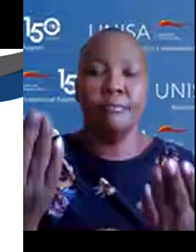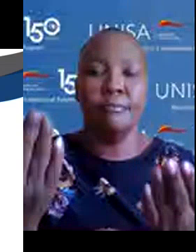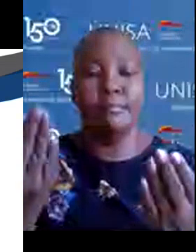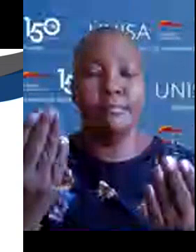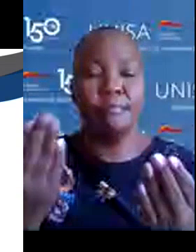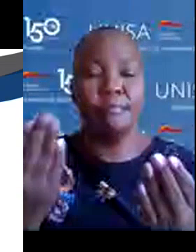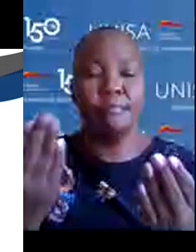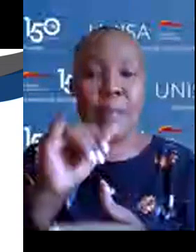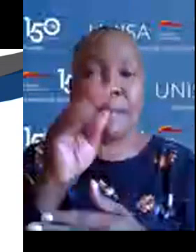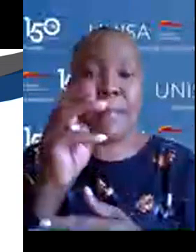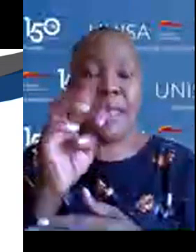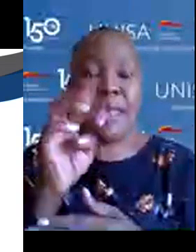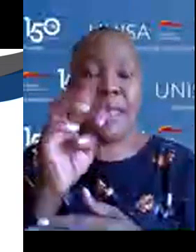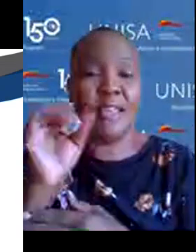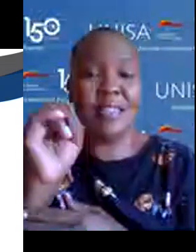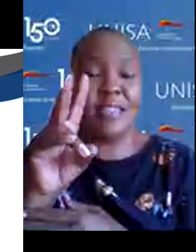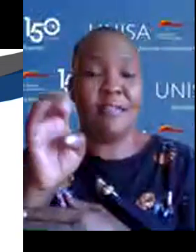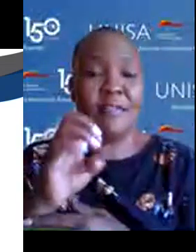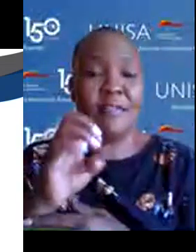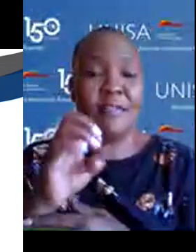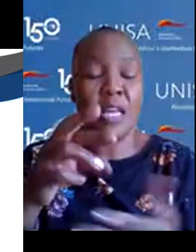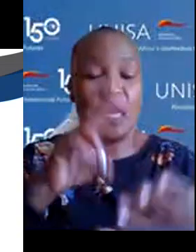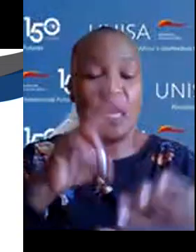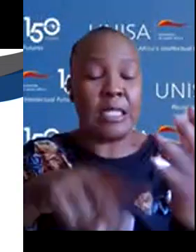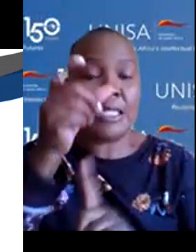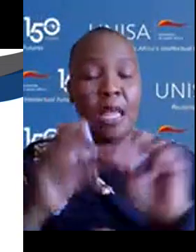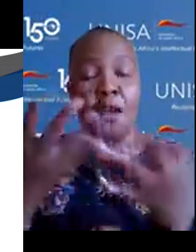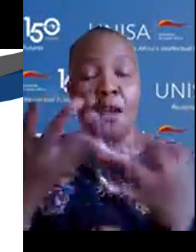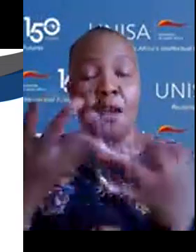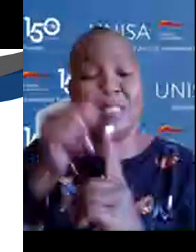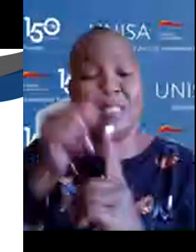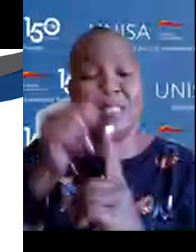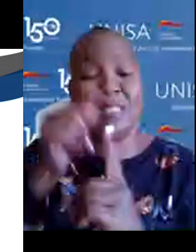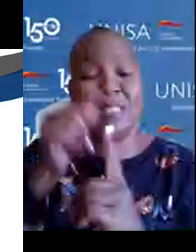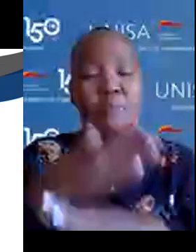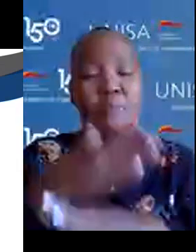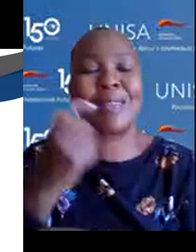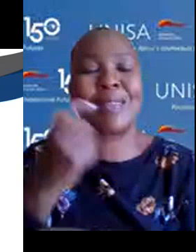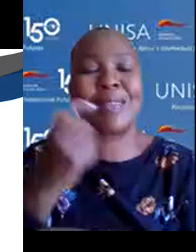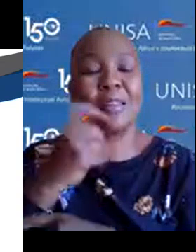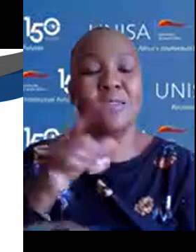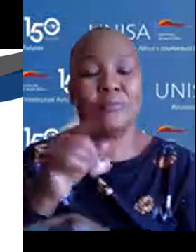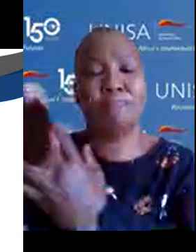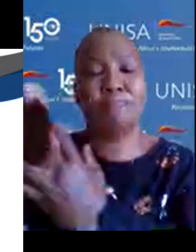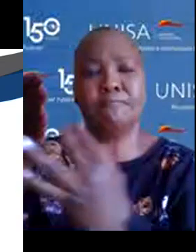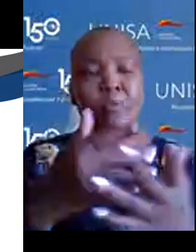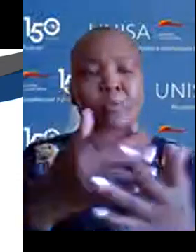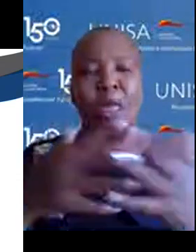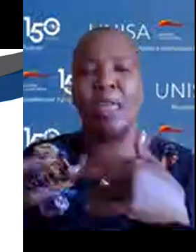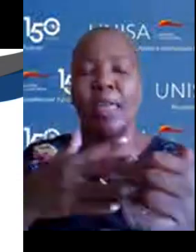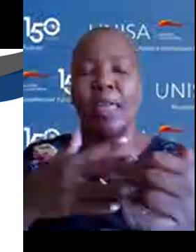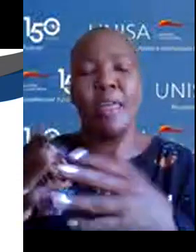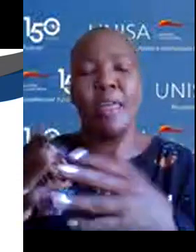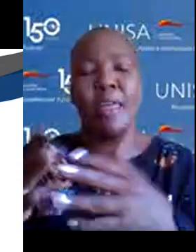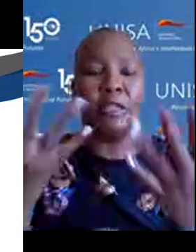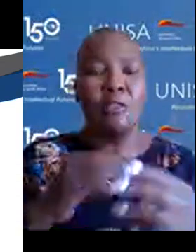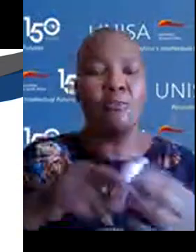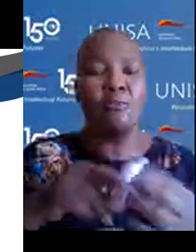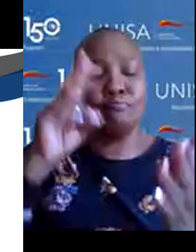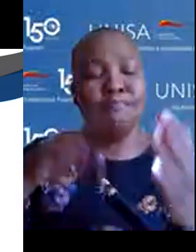reader, how you can use these tools to make it a lot easier to go through any material that you might be